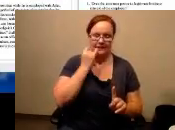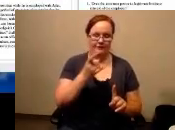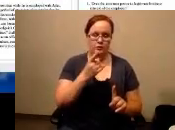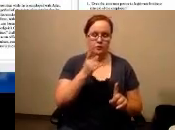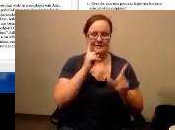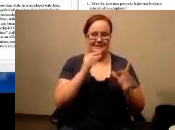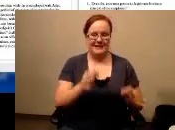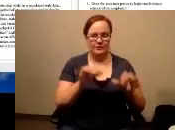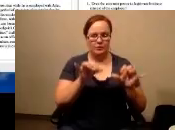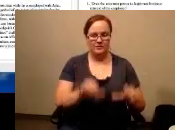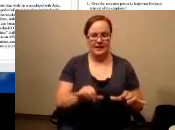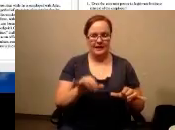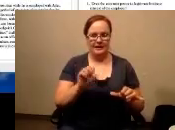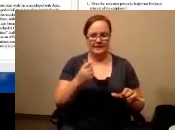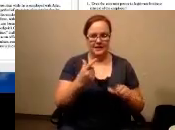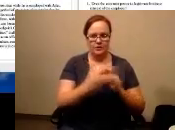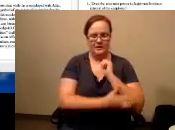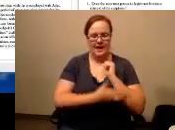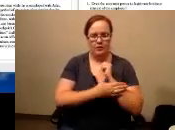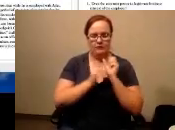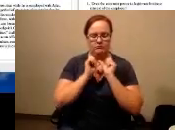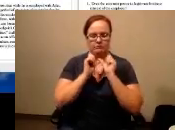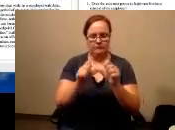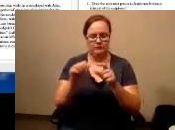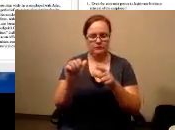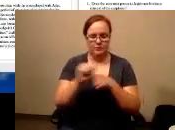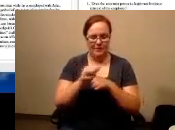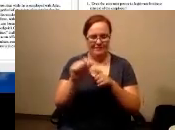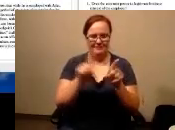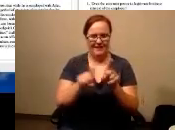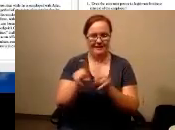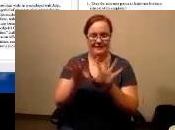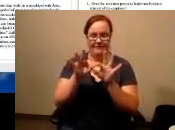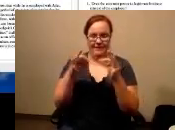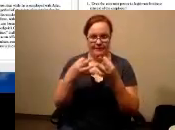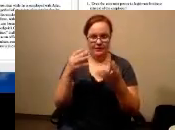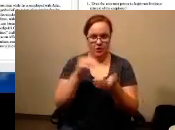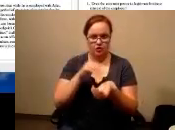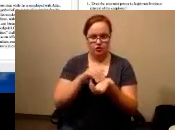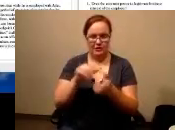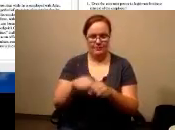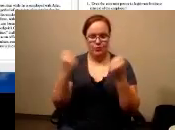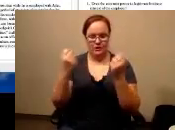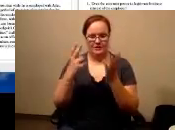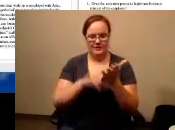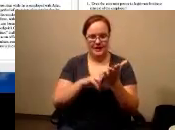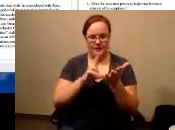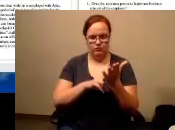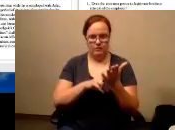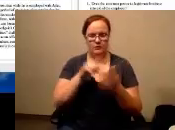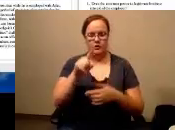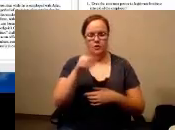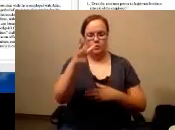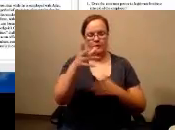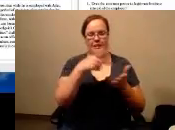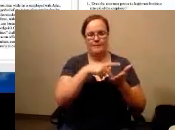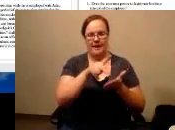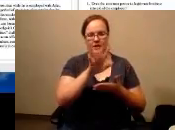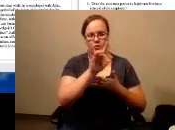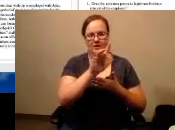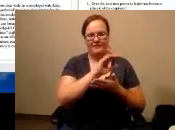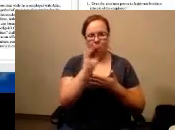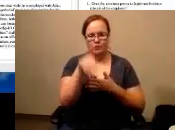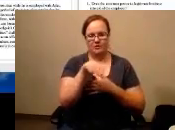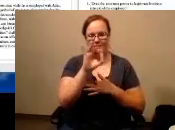Sedgwick County and practice as a family physician and breach the contract, you will pay as liquidated damages